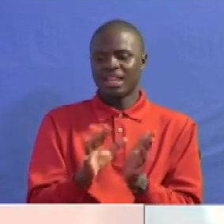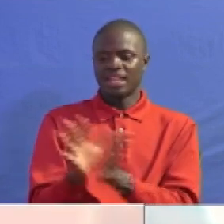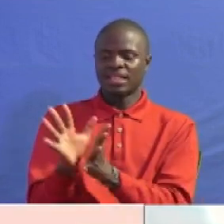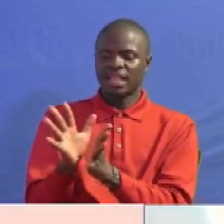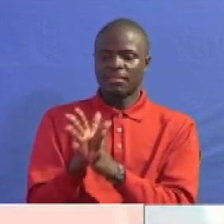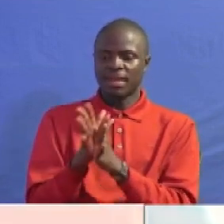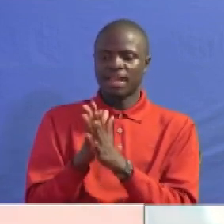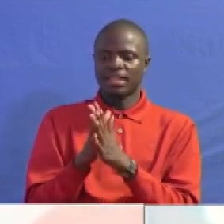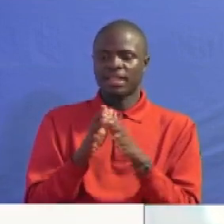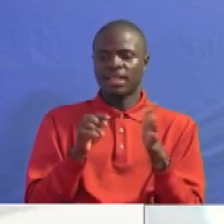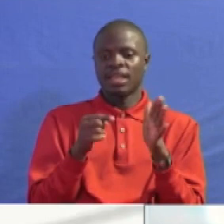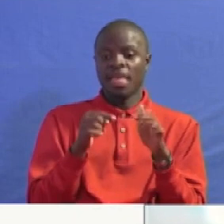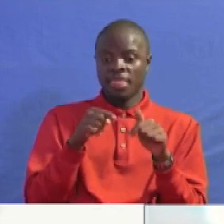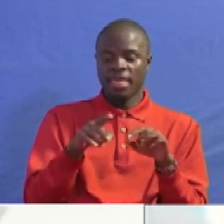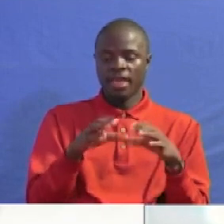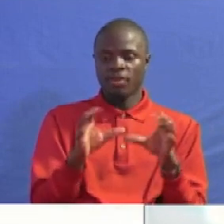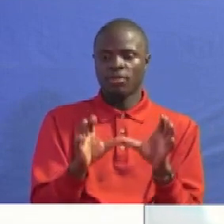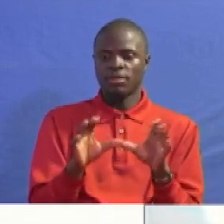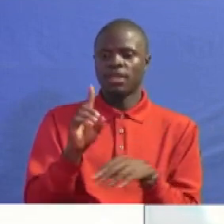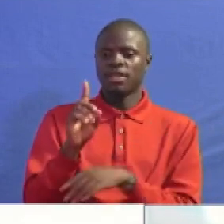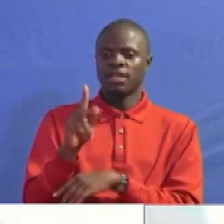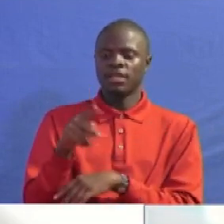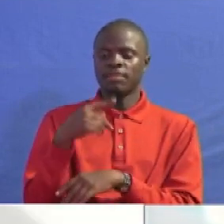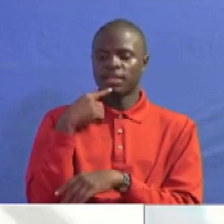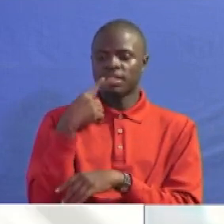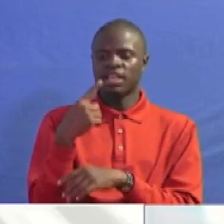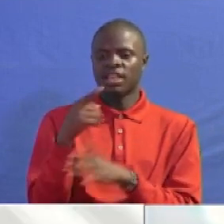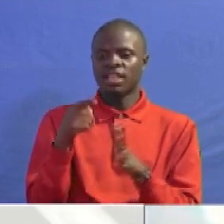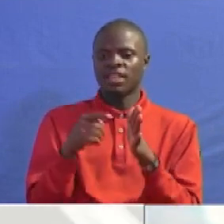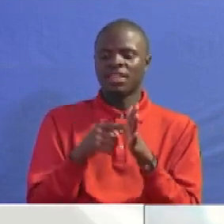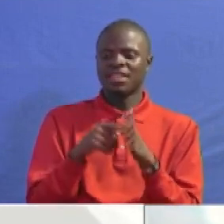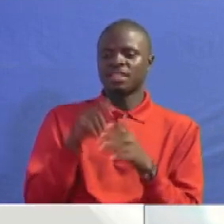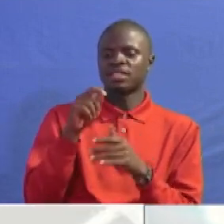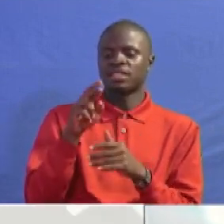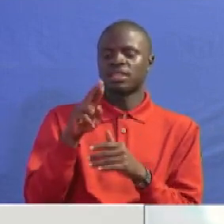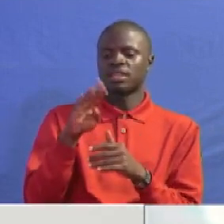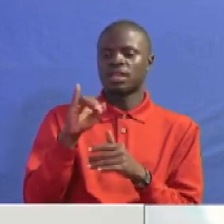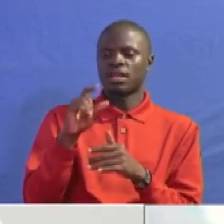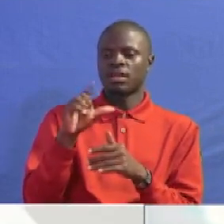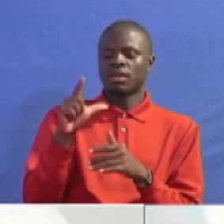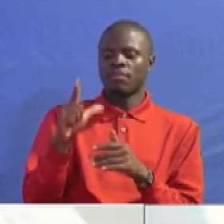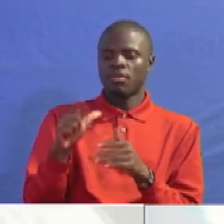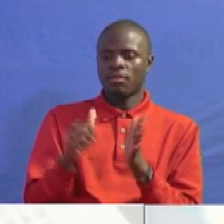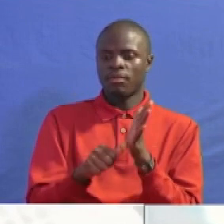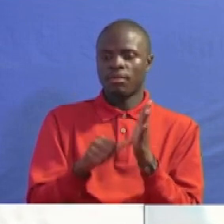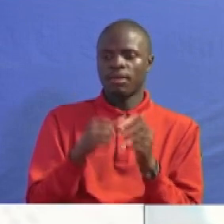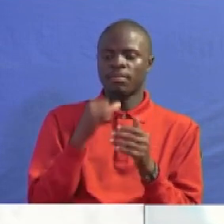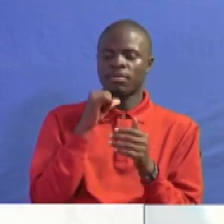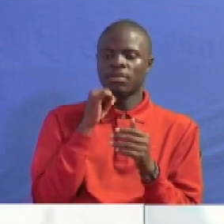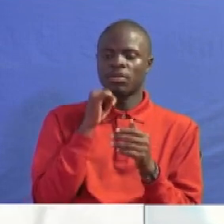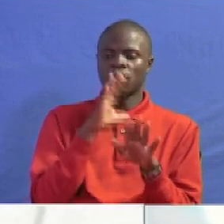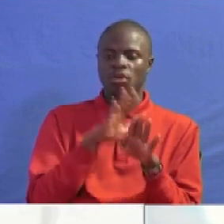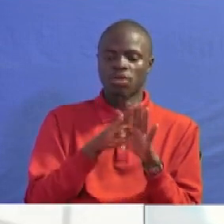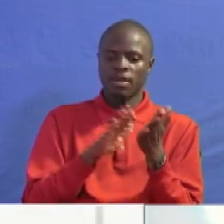pastoralist communities. Gachagua, on his part, cast away allegations of tribalism out of his support for the sharing of the revenue on the basis